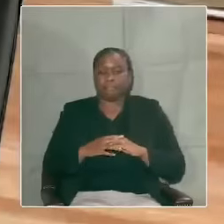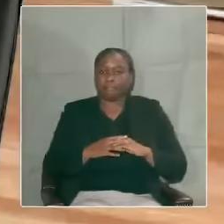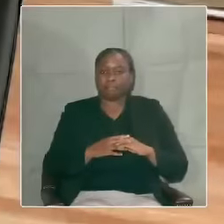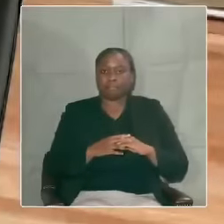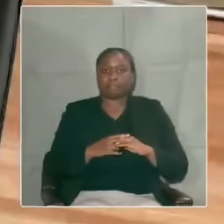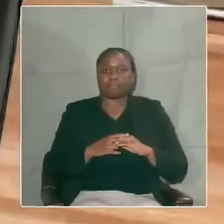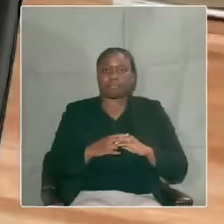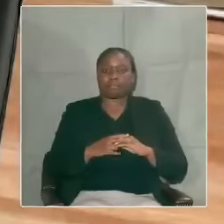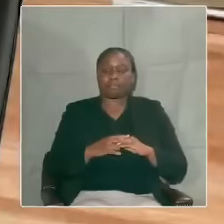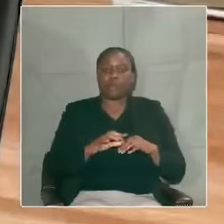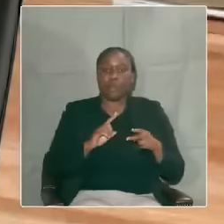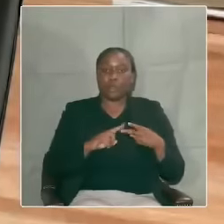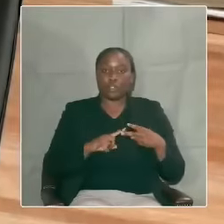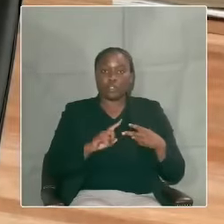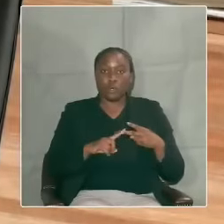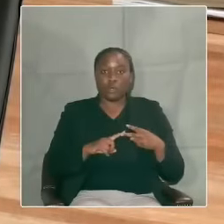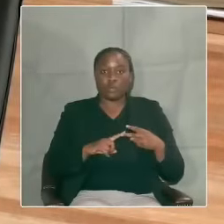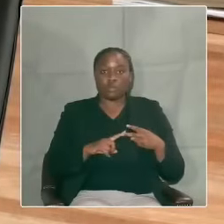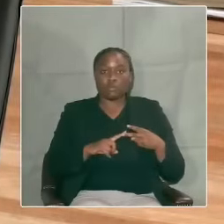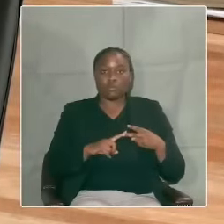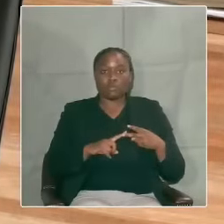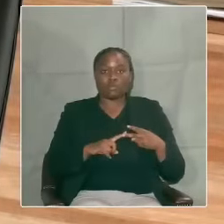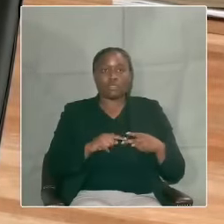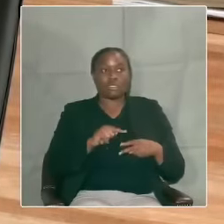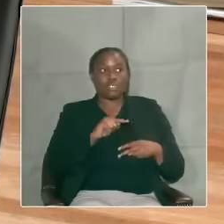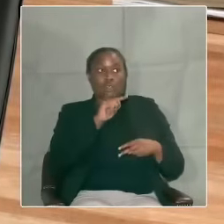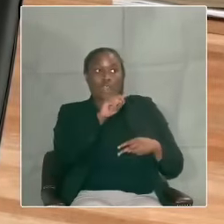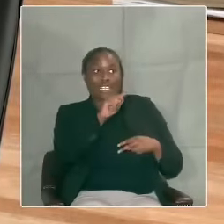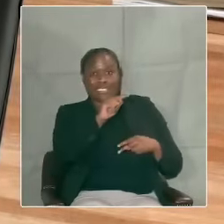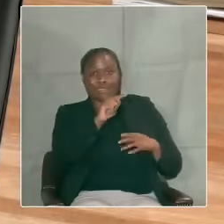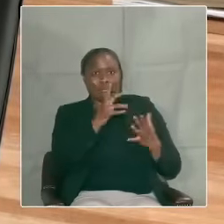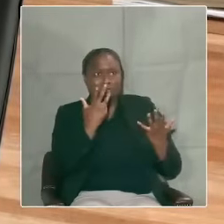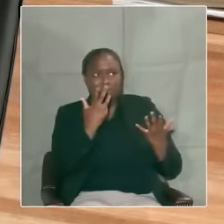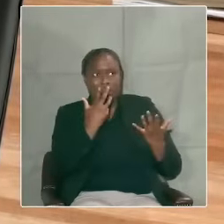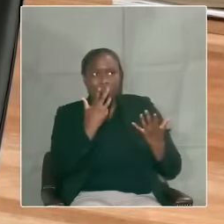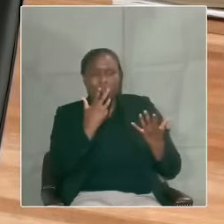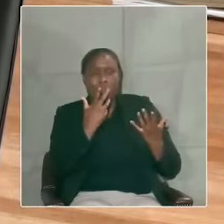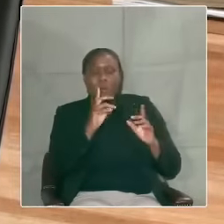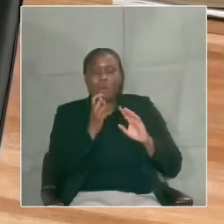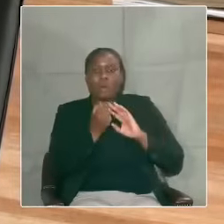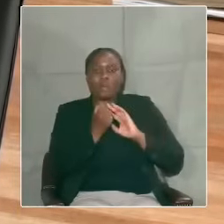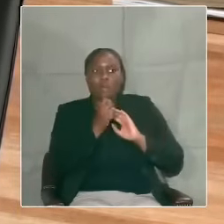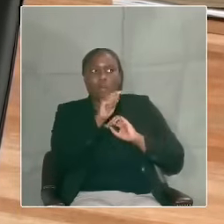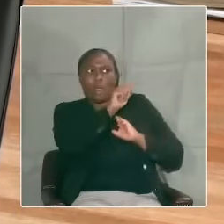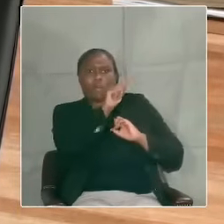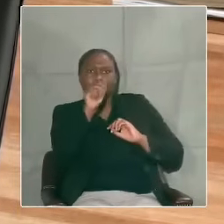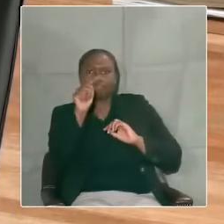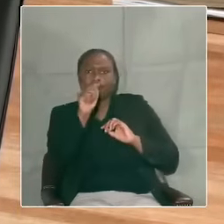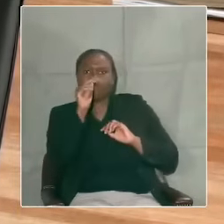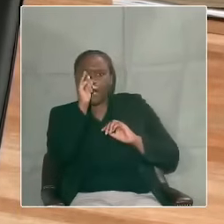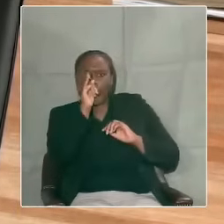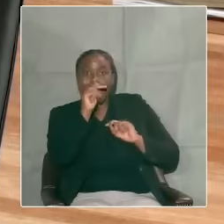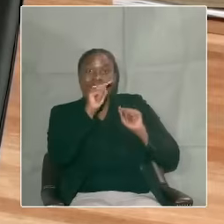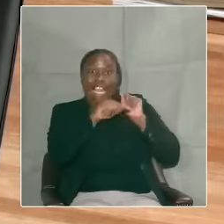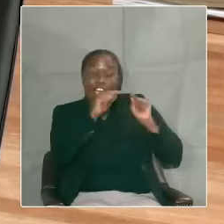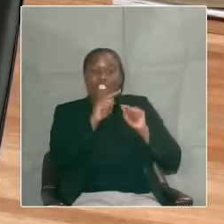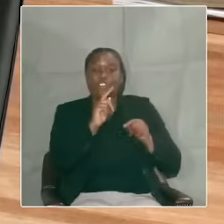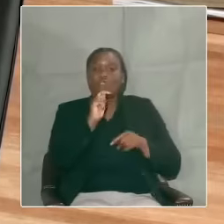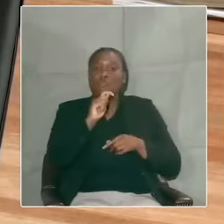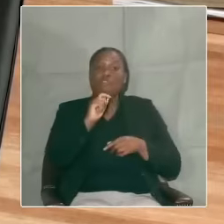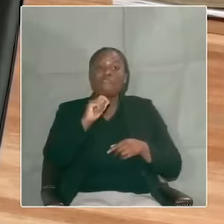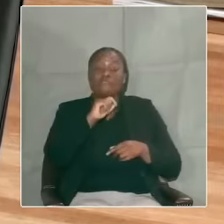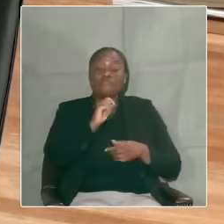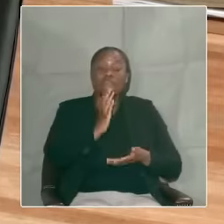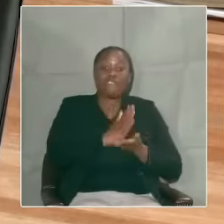And in particular, the status of those issues as reported to the minister. What exactly were they? Is it allegations? Is it